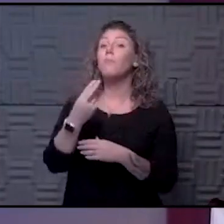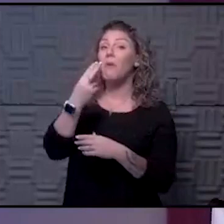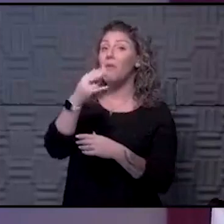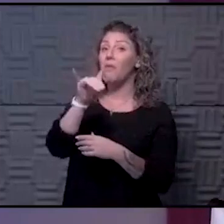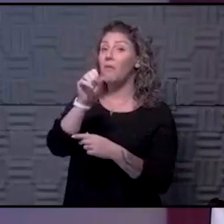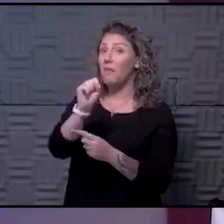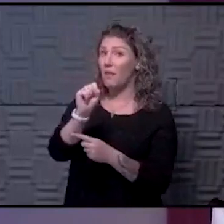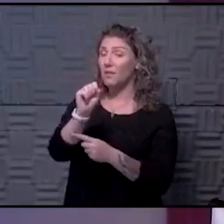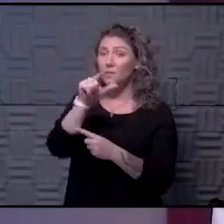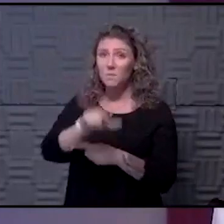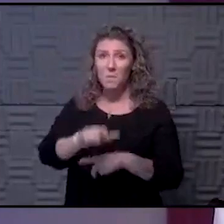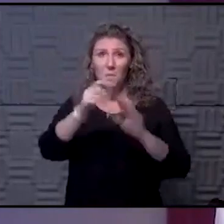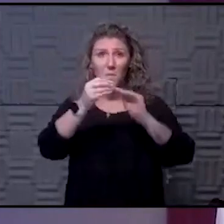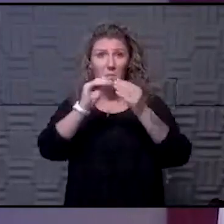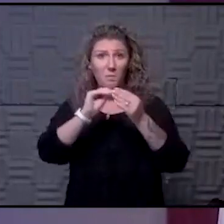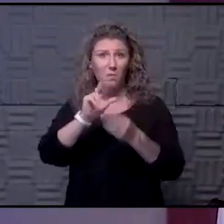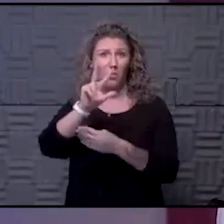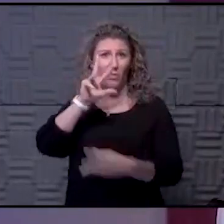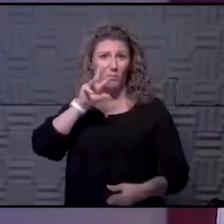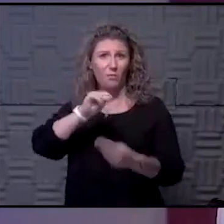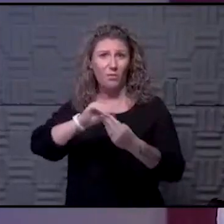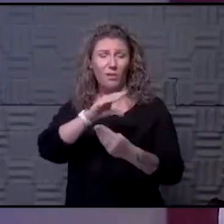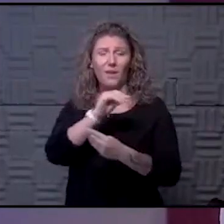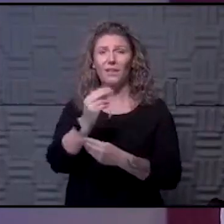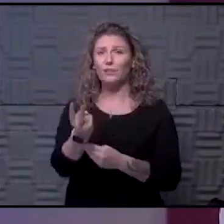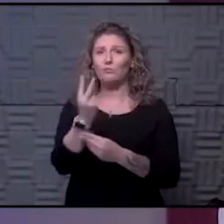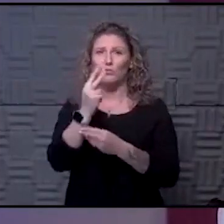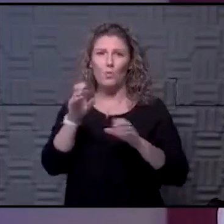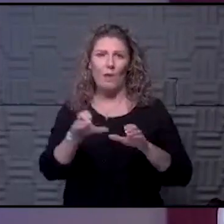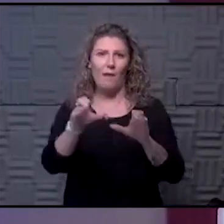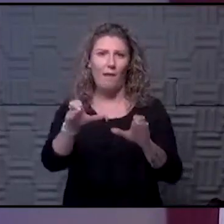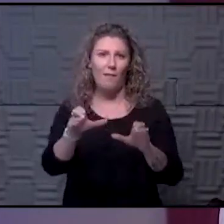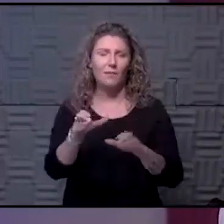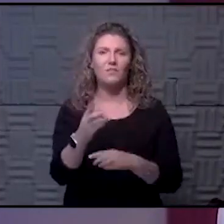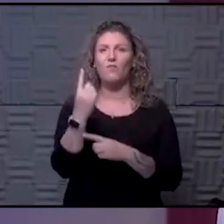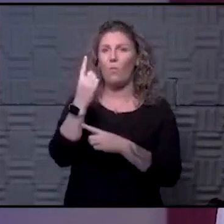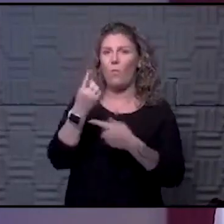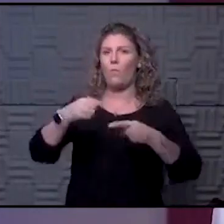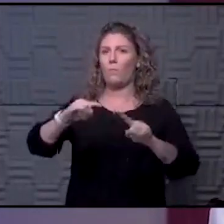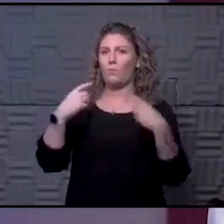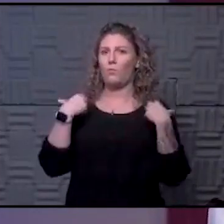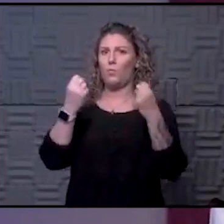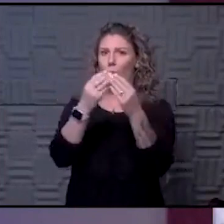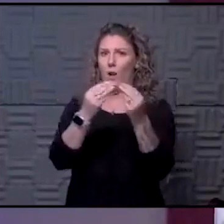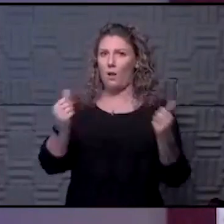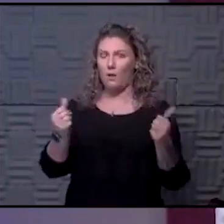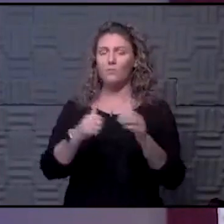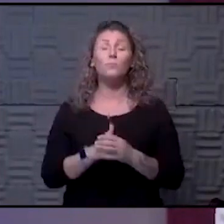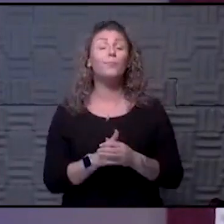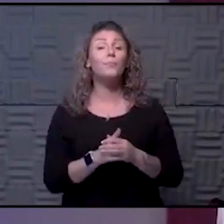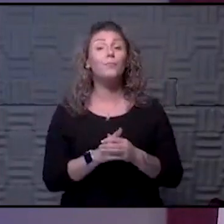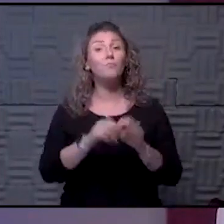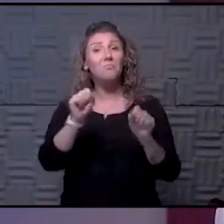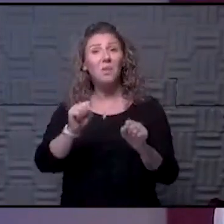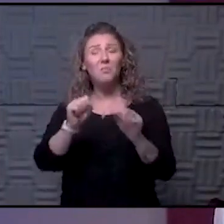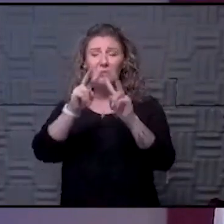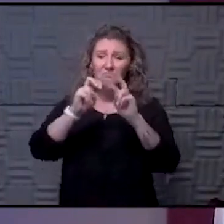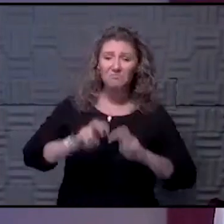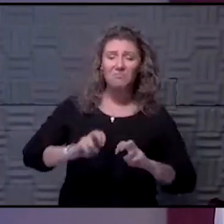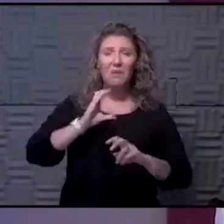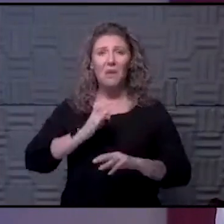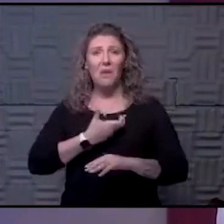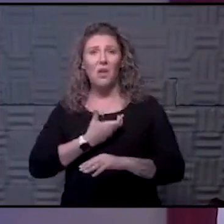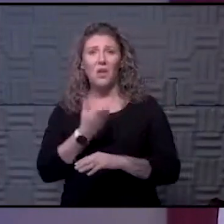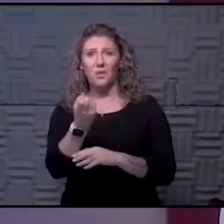low number. They have 3 total patients, 2 in that active time and 1 in that recovery period. And we were able to go through in some of